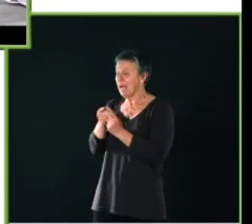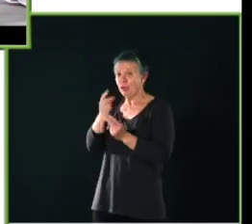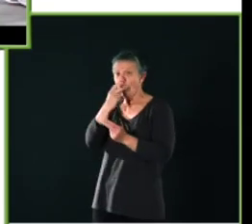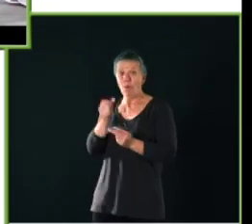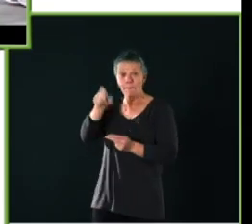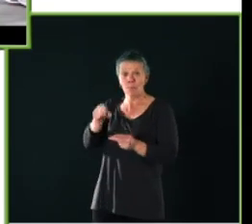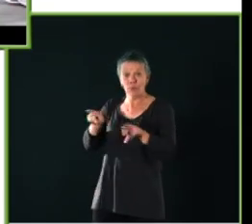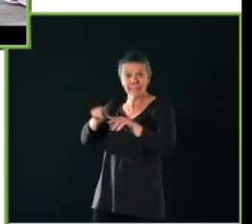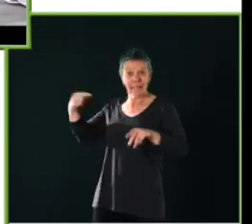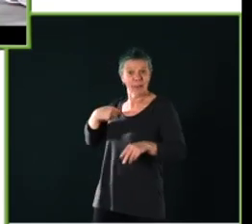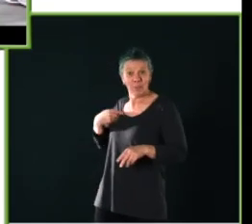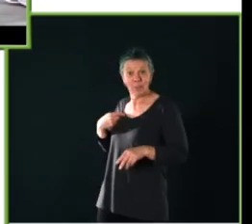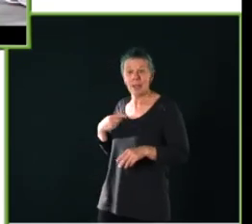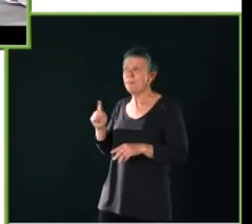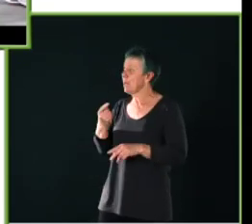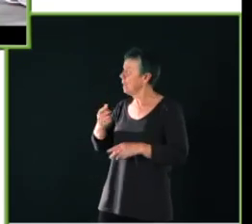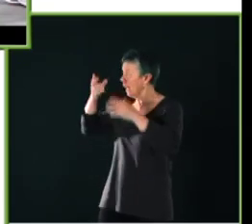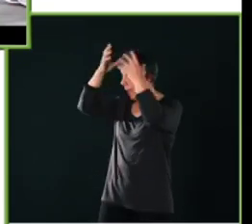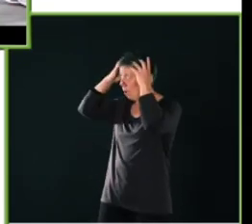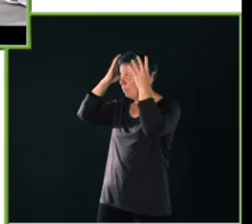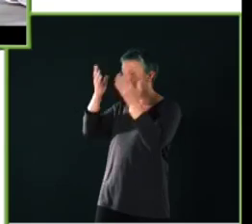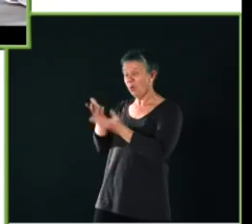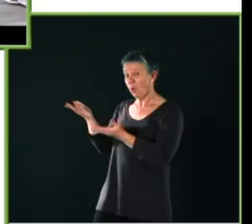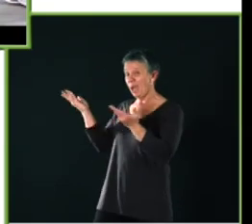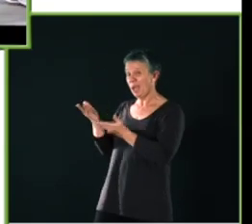but where's his helmet?